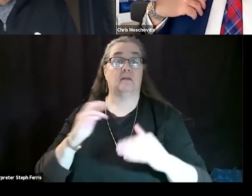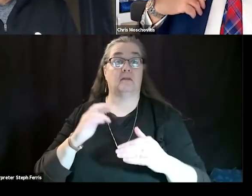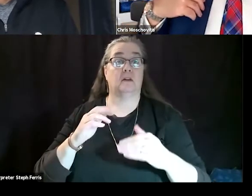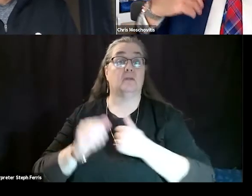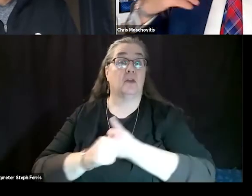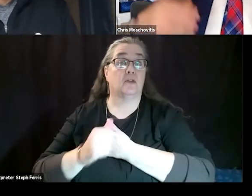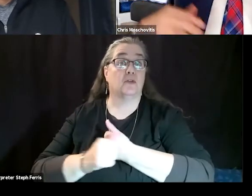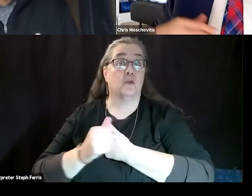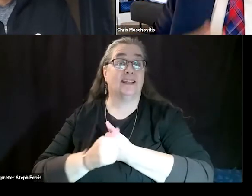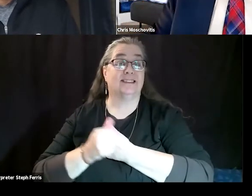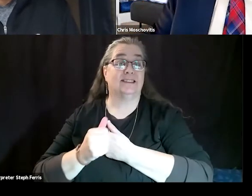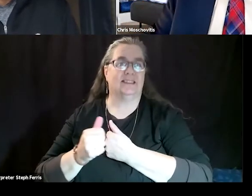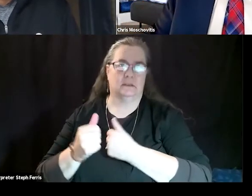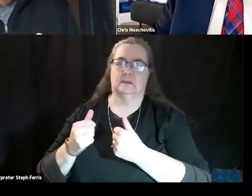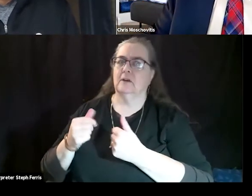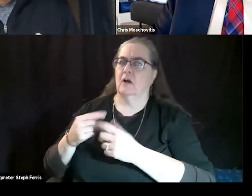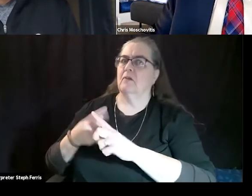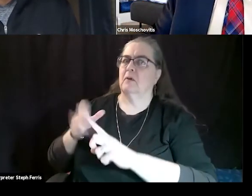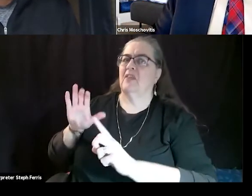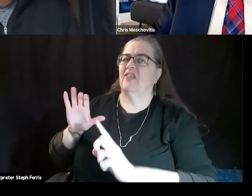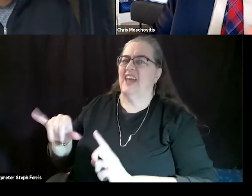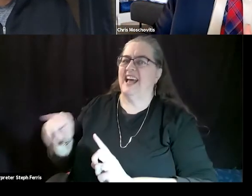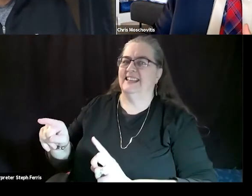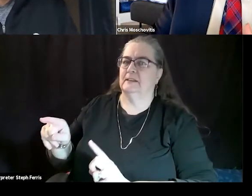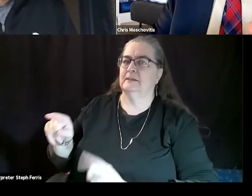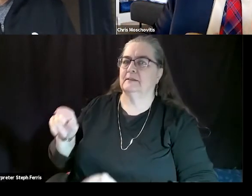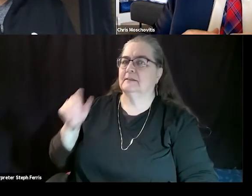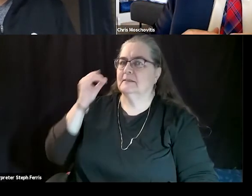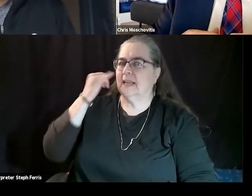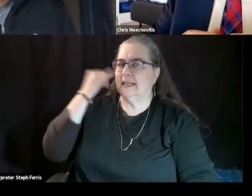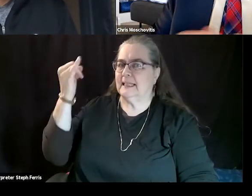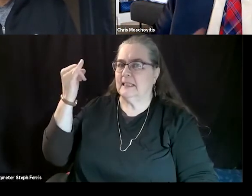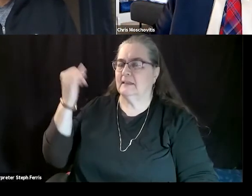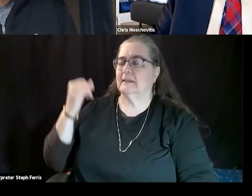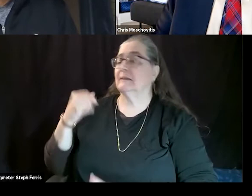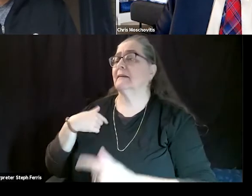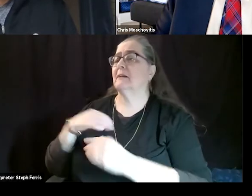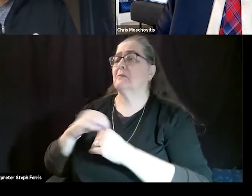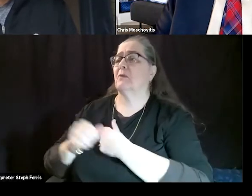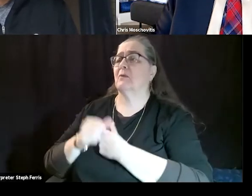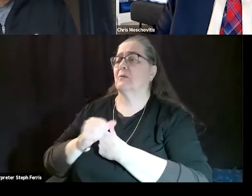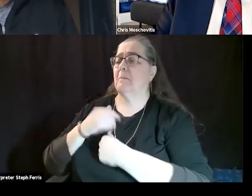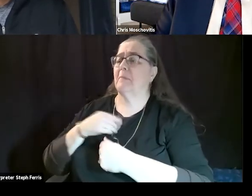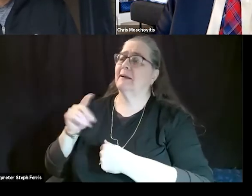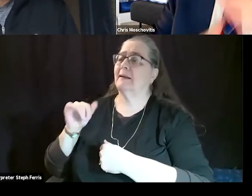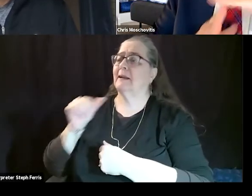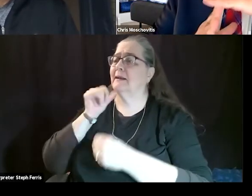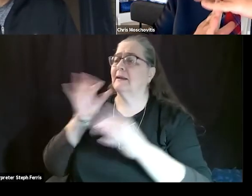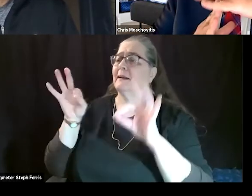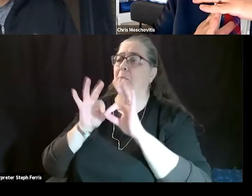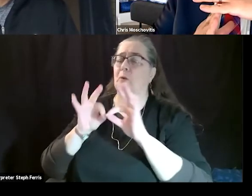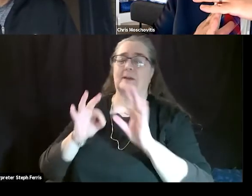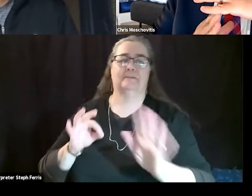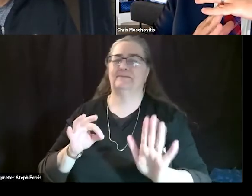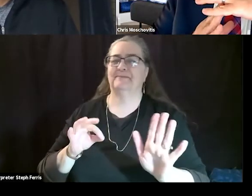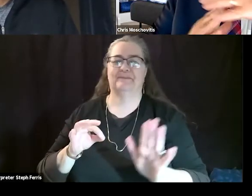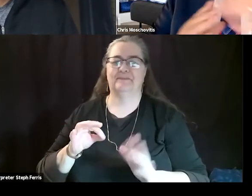a threat because my data is not important. And the immediate answer to that is like, time